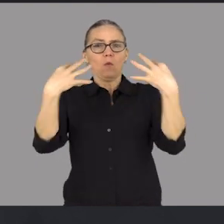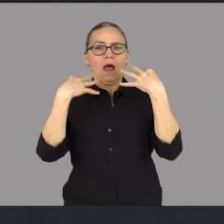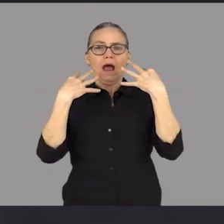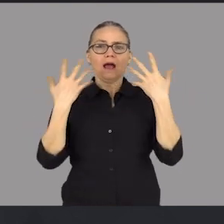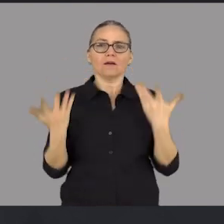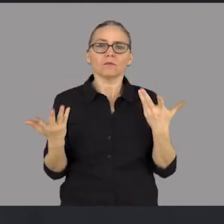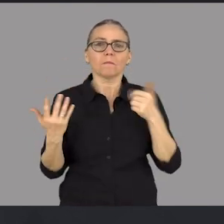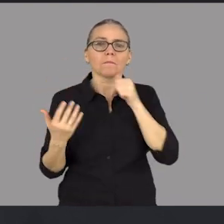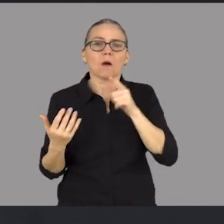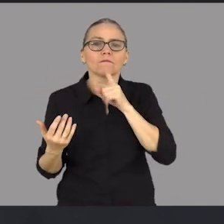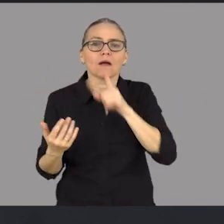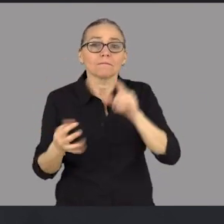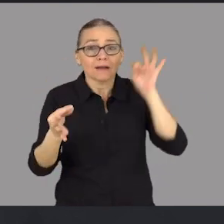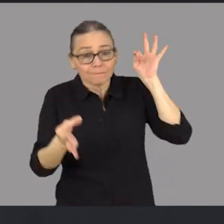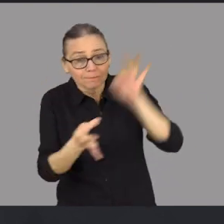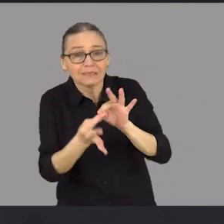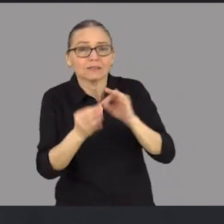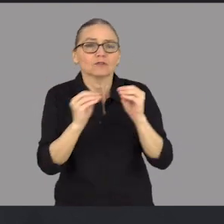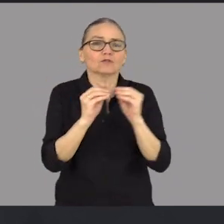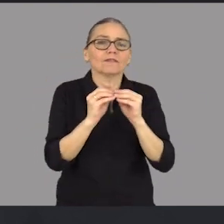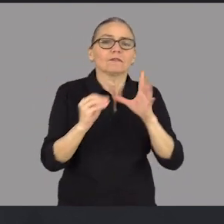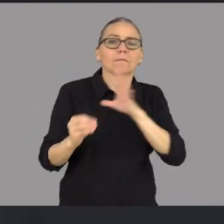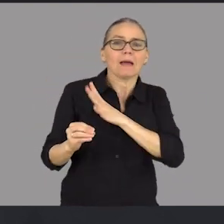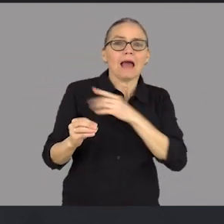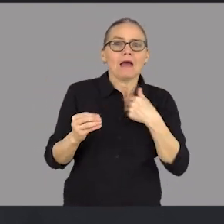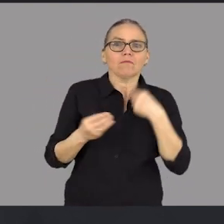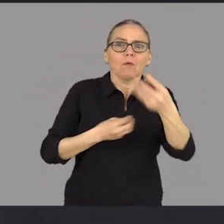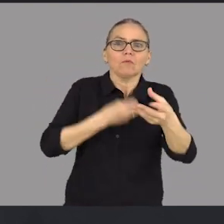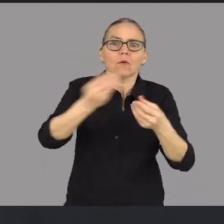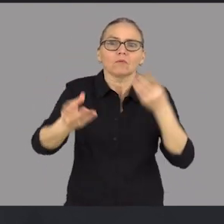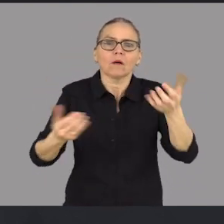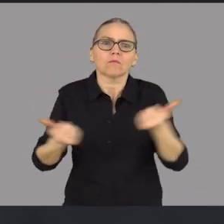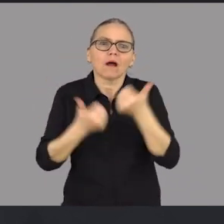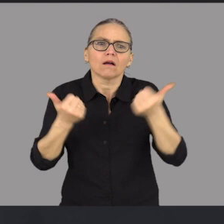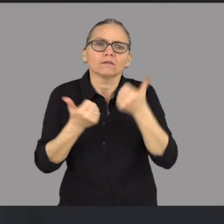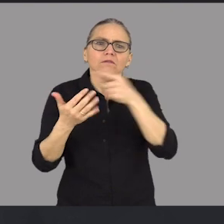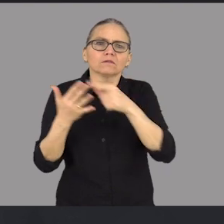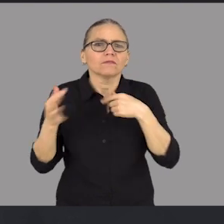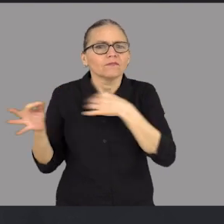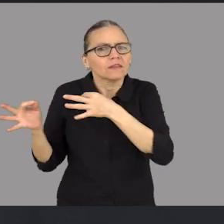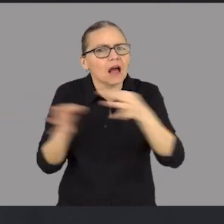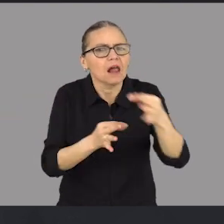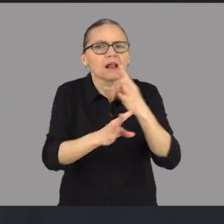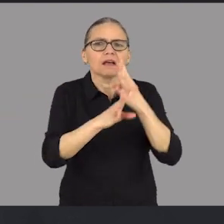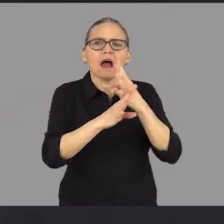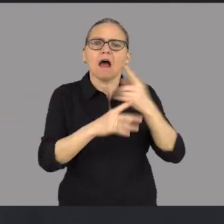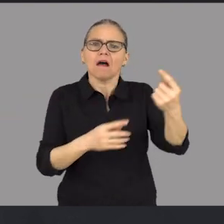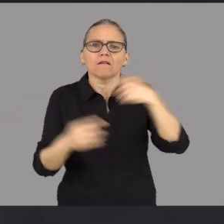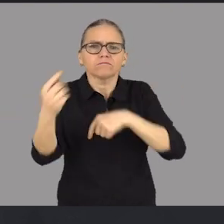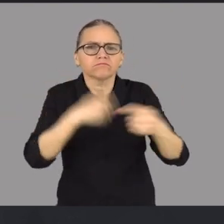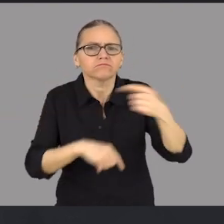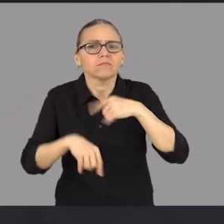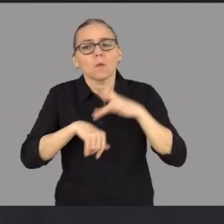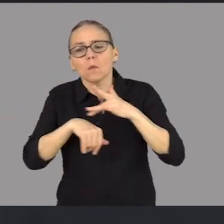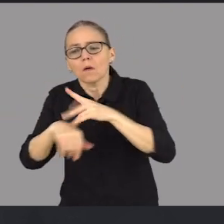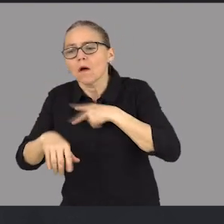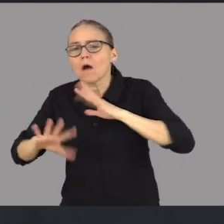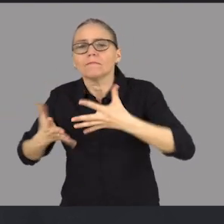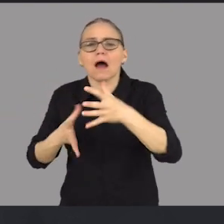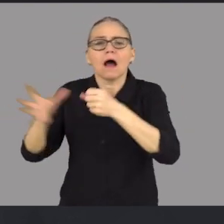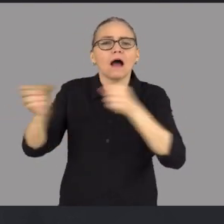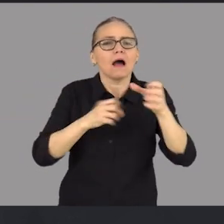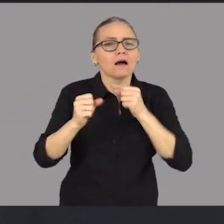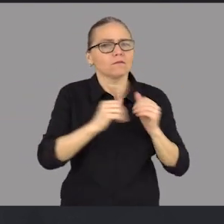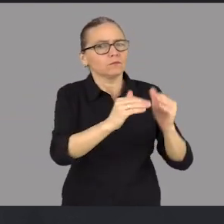you can't really find hard, fast numbers, but I would definitely attribute a lot of it, the customer loyalty and that, to our inclusive